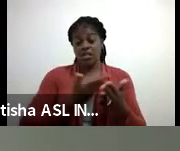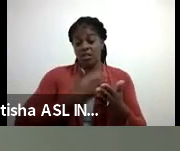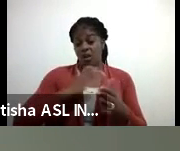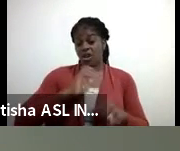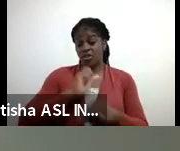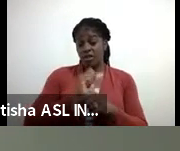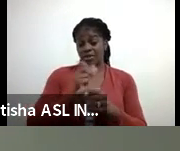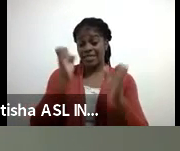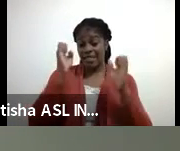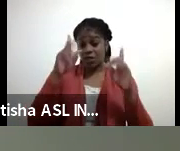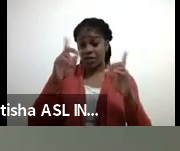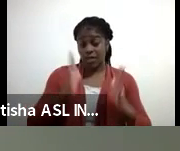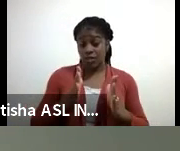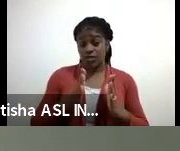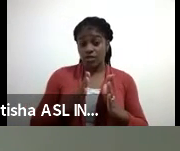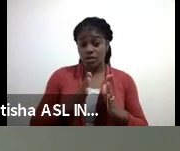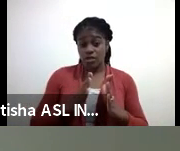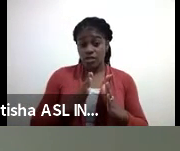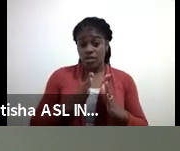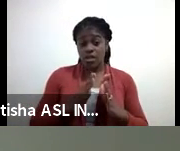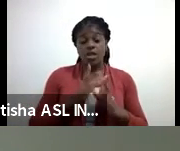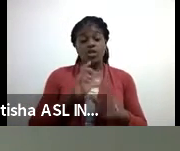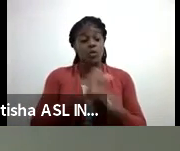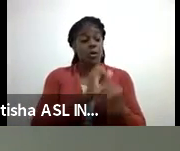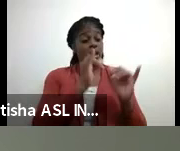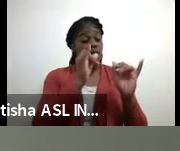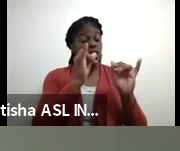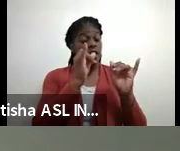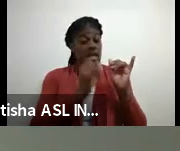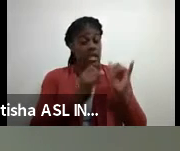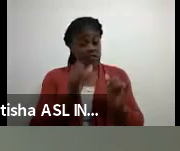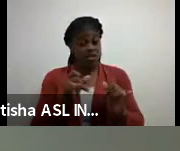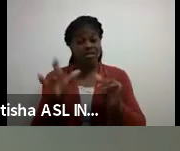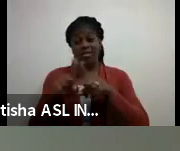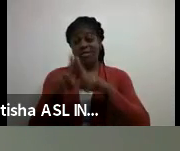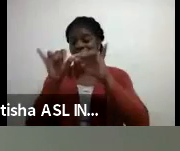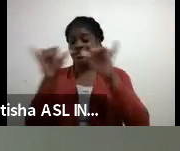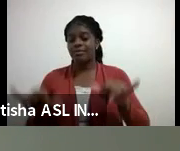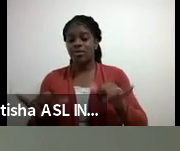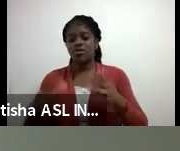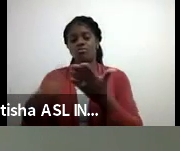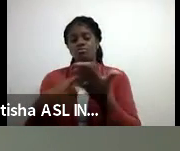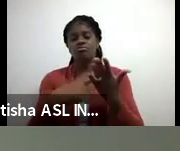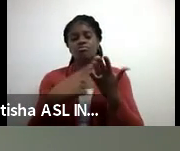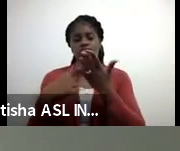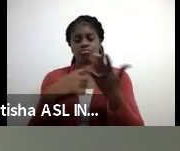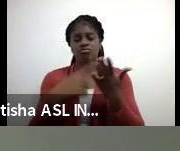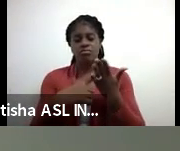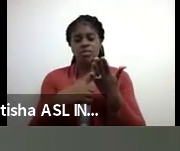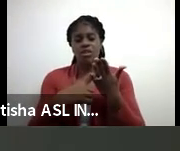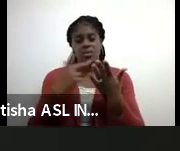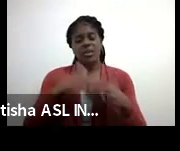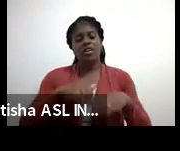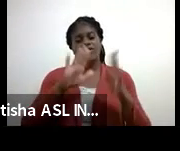educators to work both individually and as a system to have these discussions so that we can address these racial